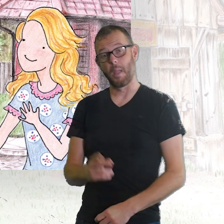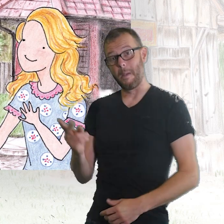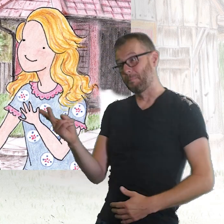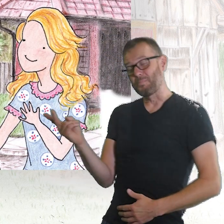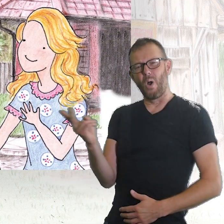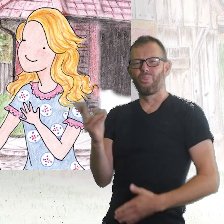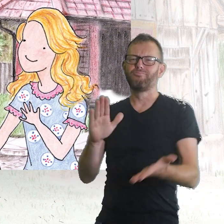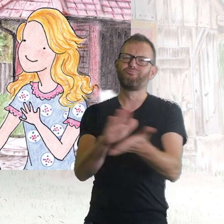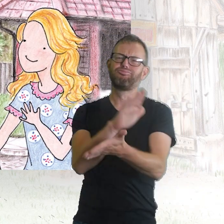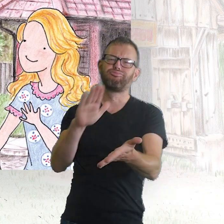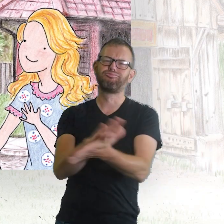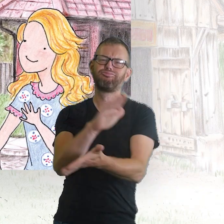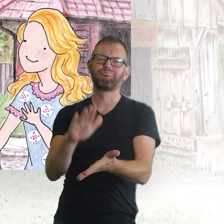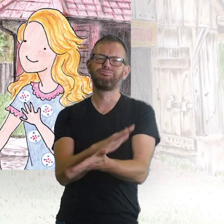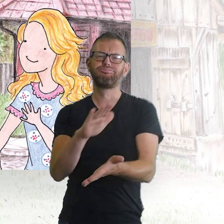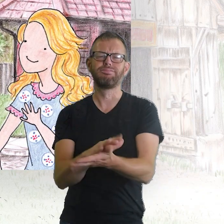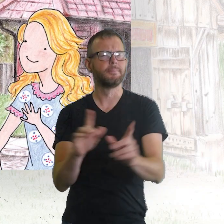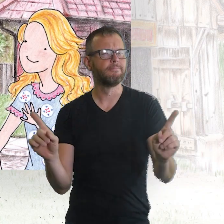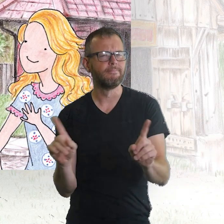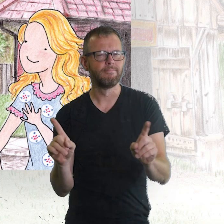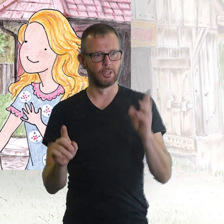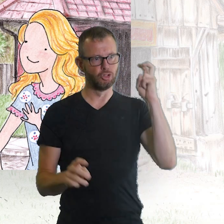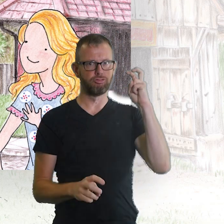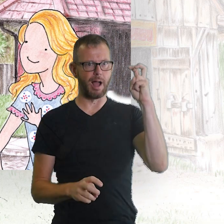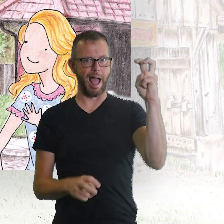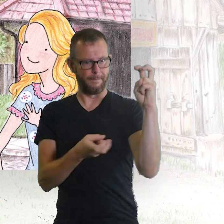They enjoyed a ride on the tram.